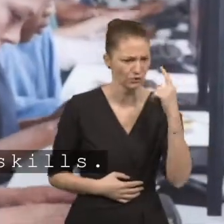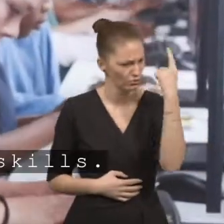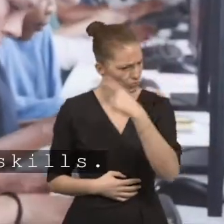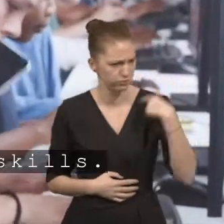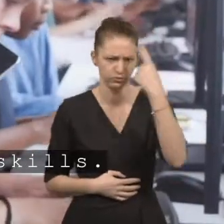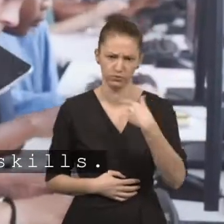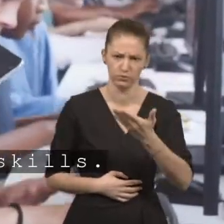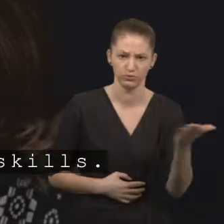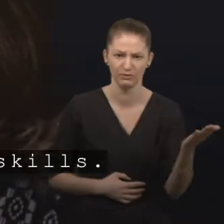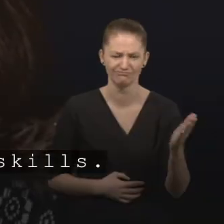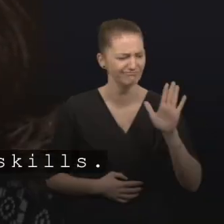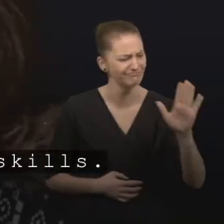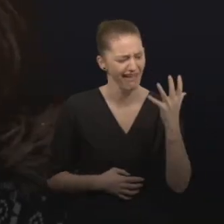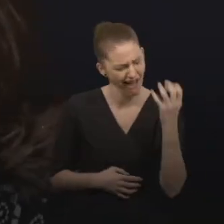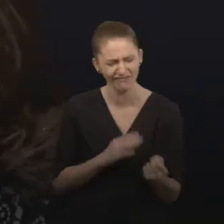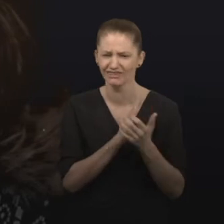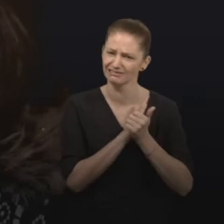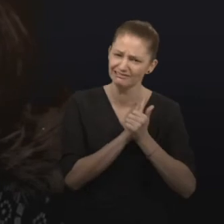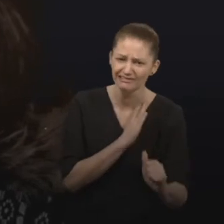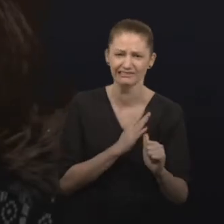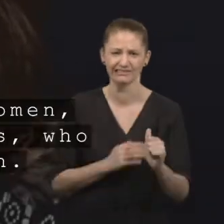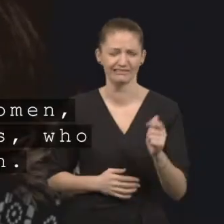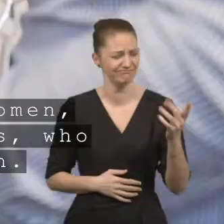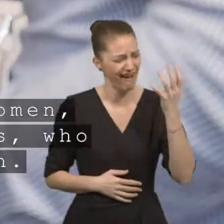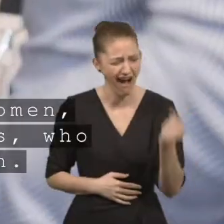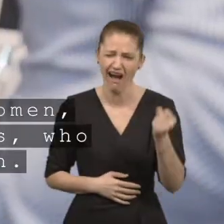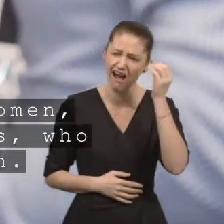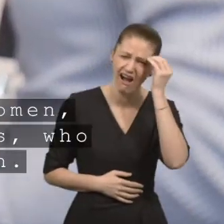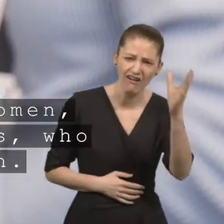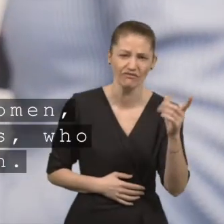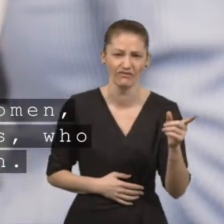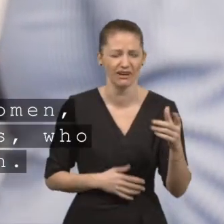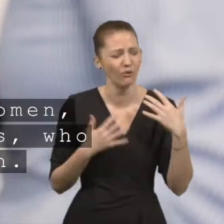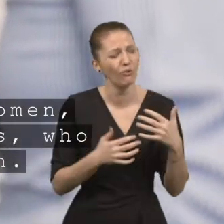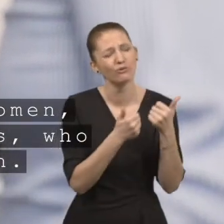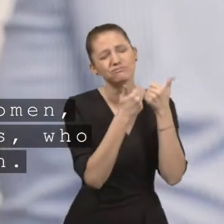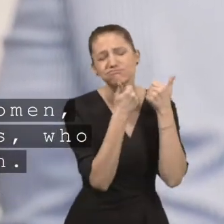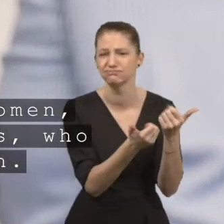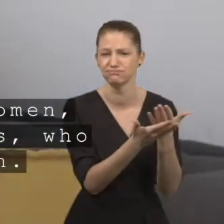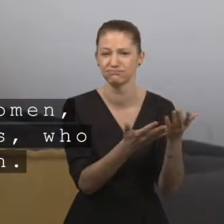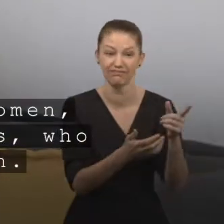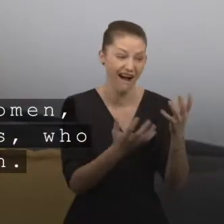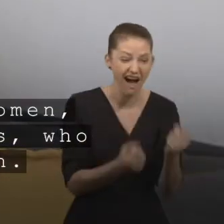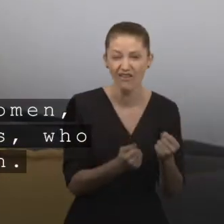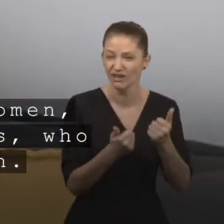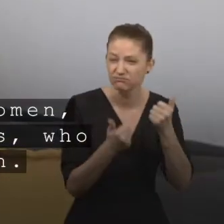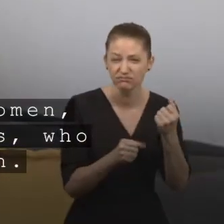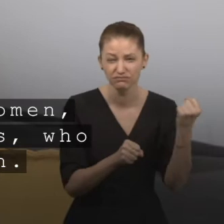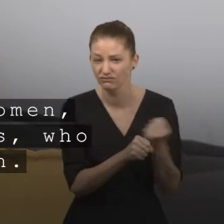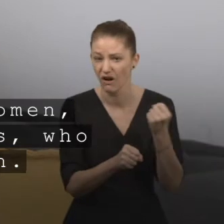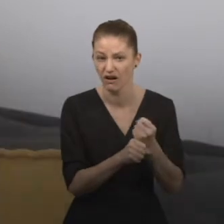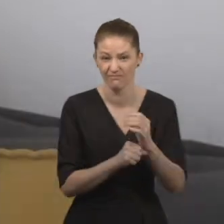for their talents, their skills. There are wonderful women who have wonderful jobs and we often put them in